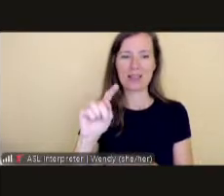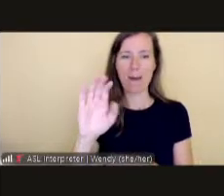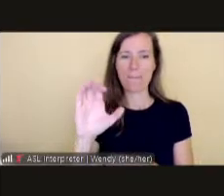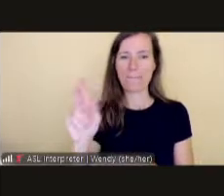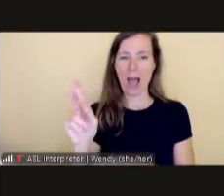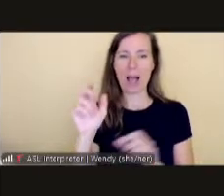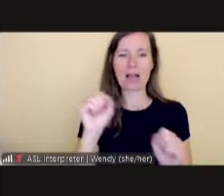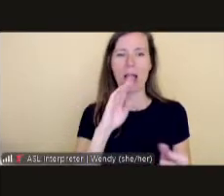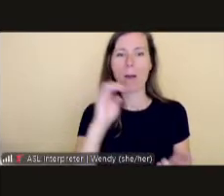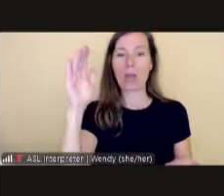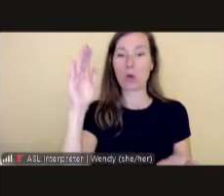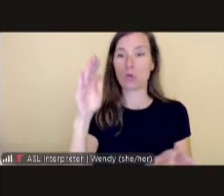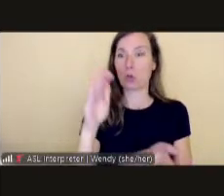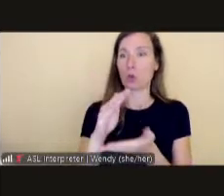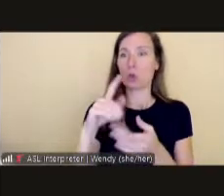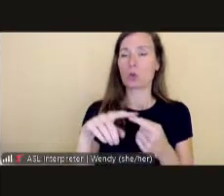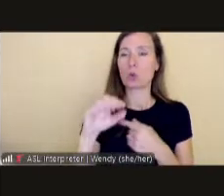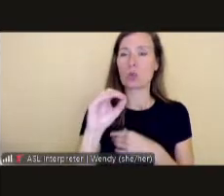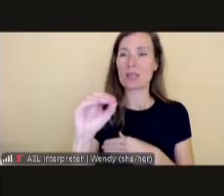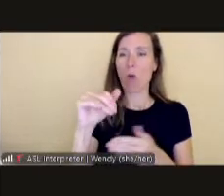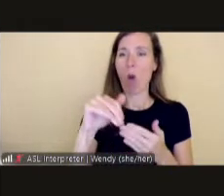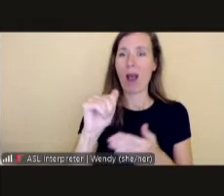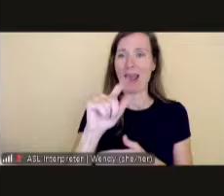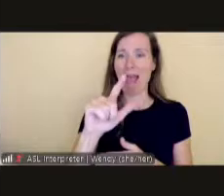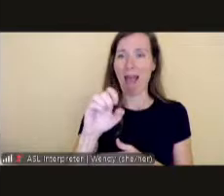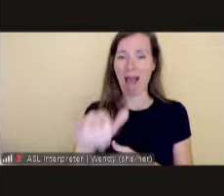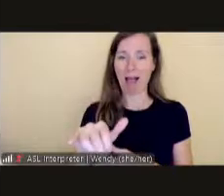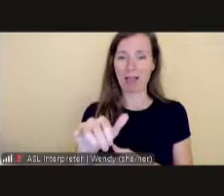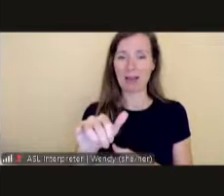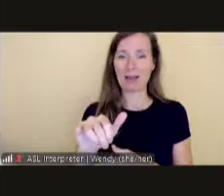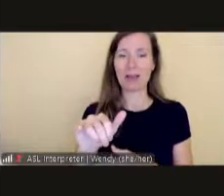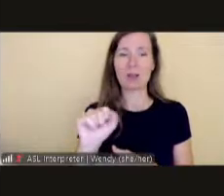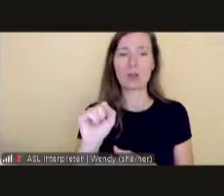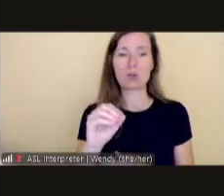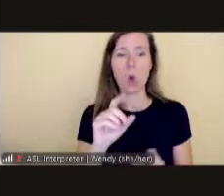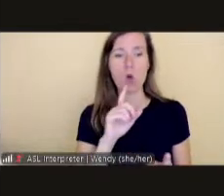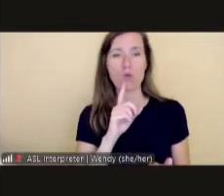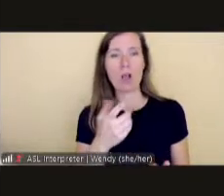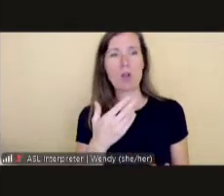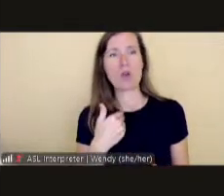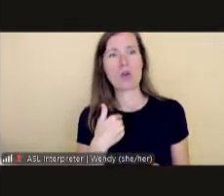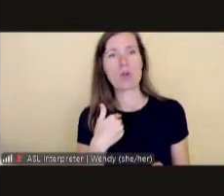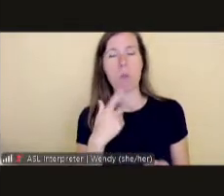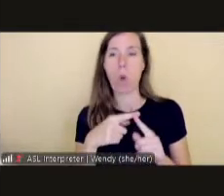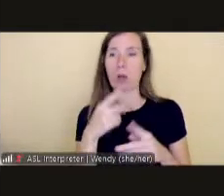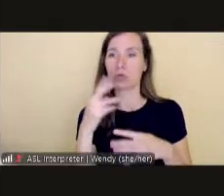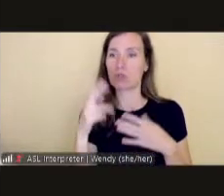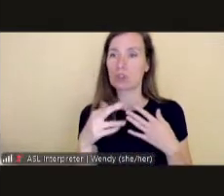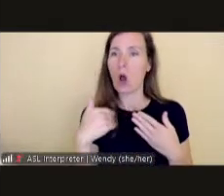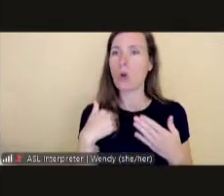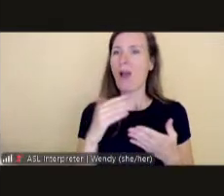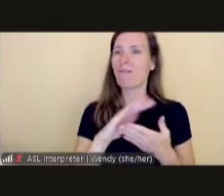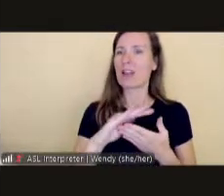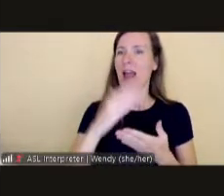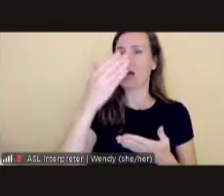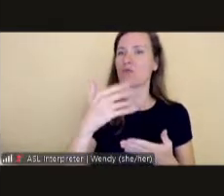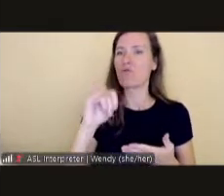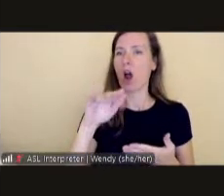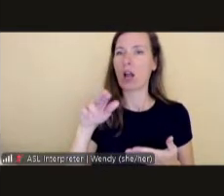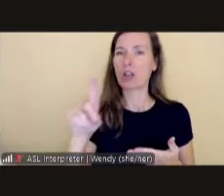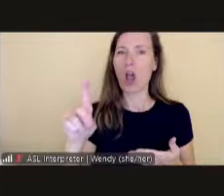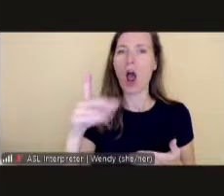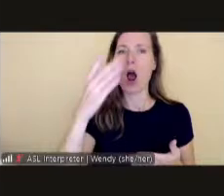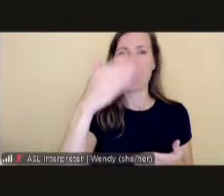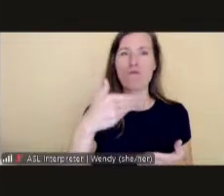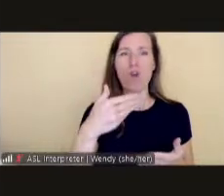so that really it de-emphasizes the rear yard so that you have this nice aesthetic front yard and front-facing